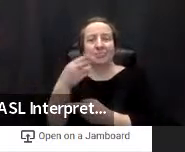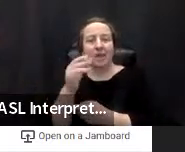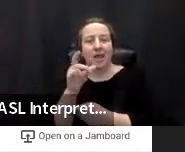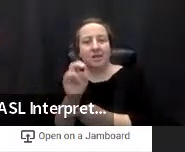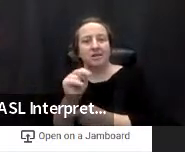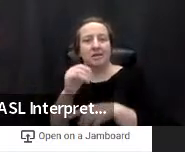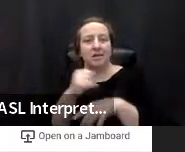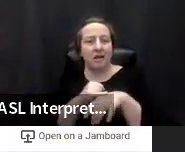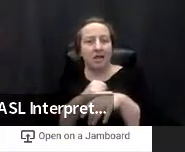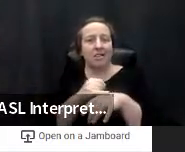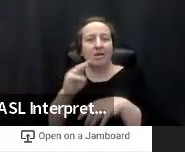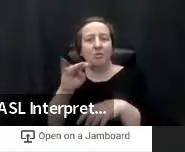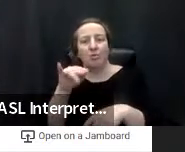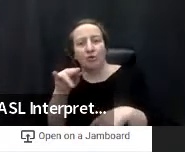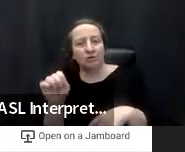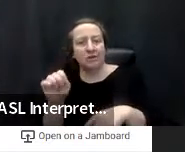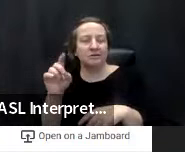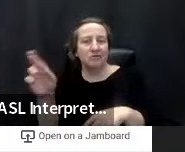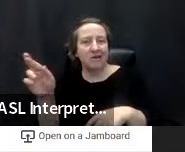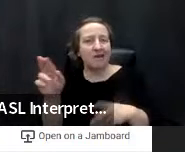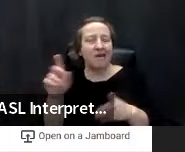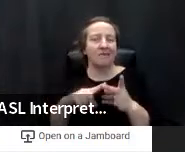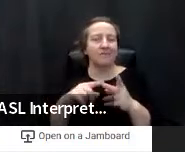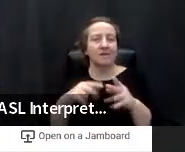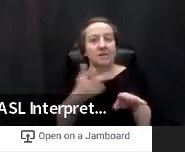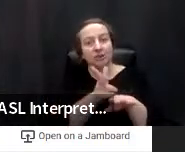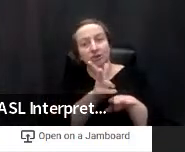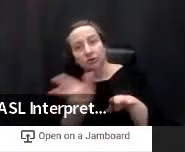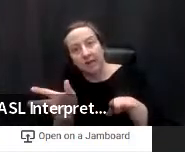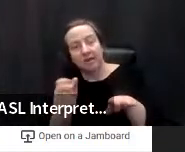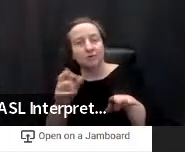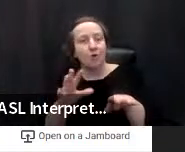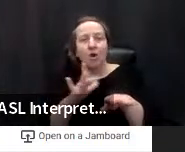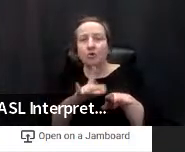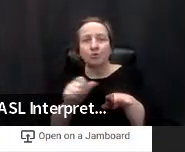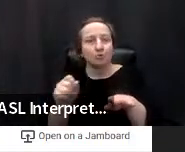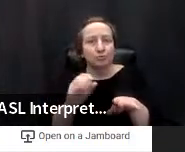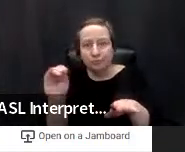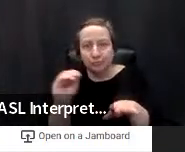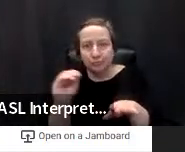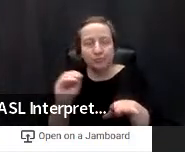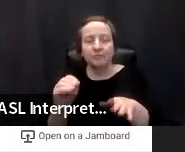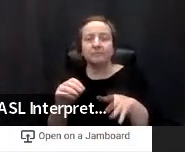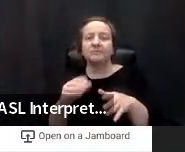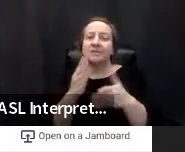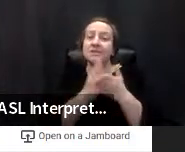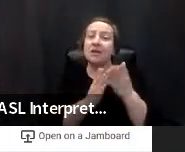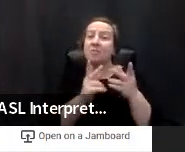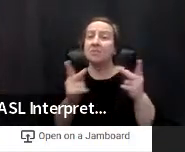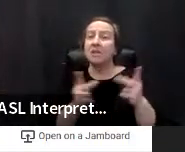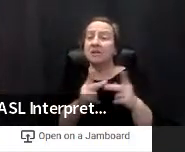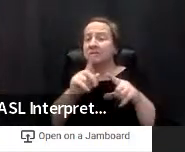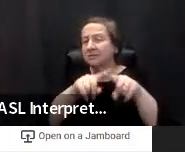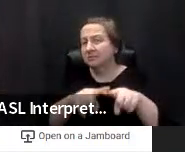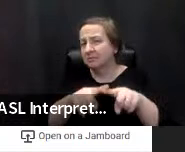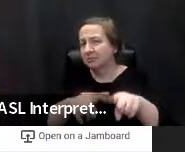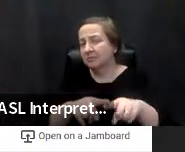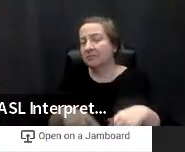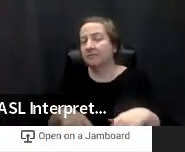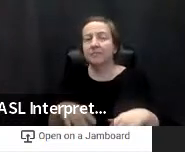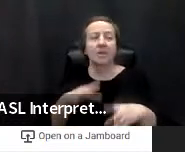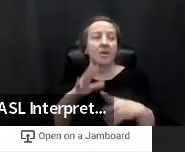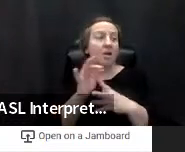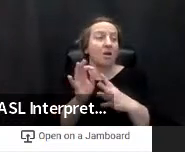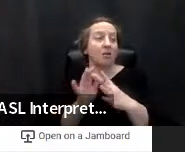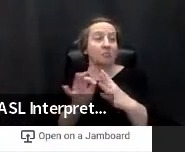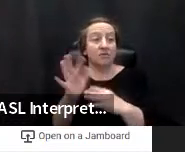interchange, half interchange, no interchange. And, in some cases, depending on where you were at, the option 5, which